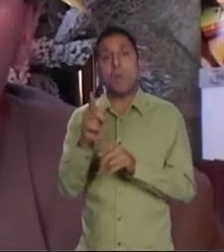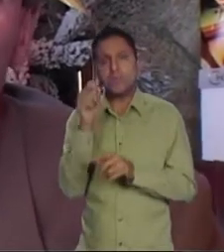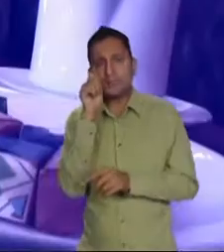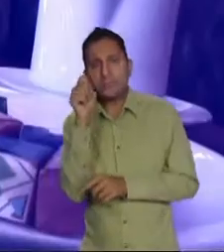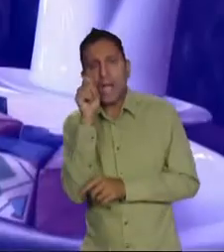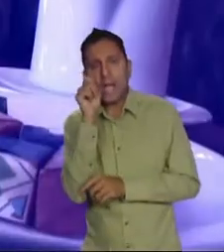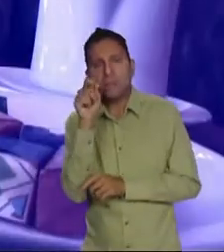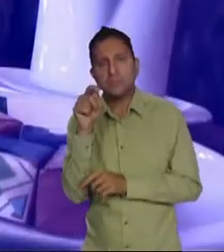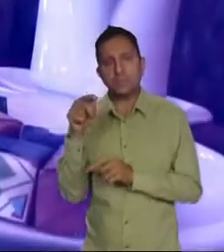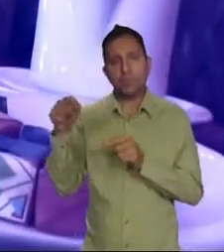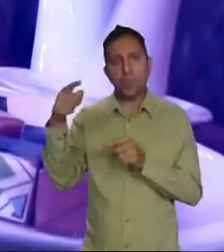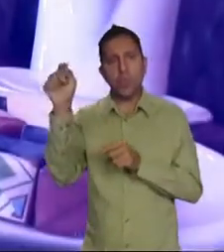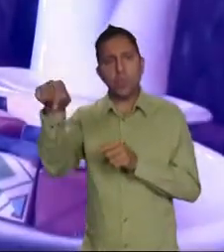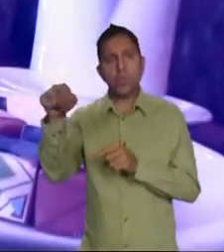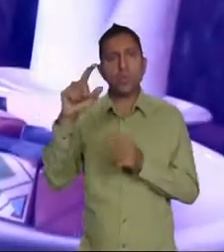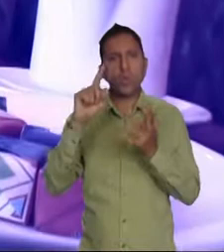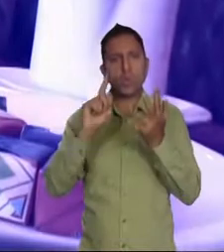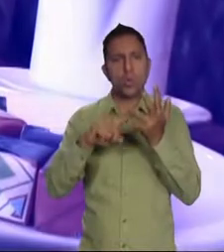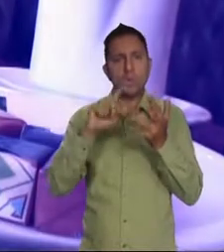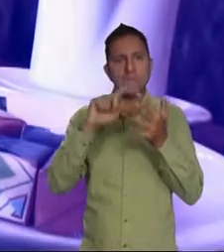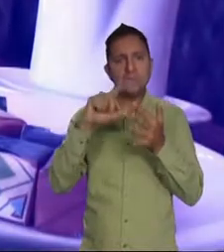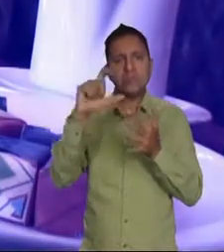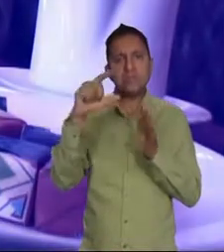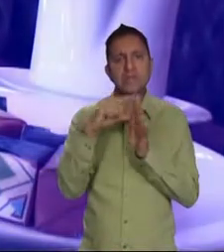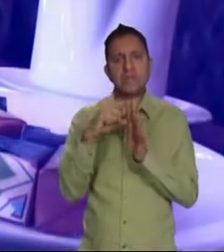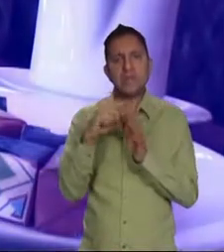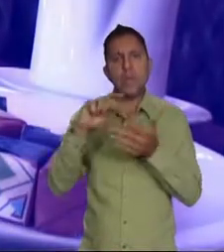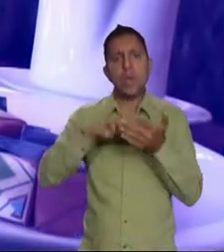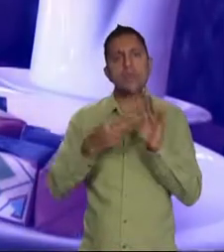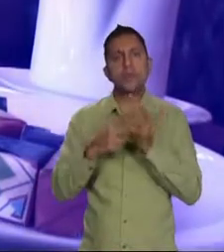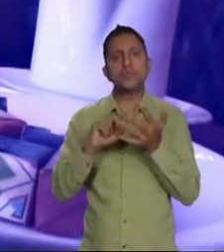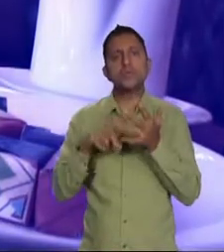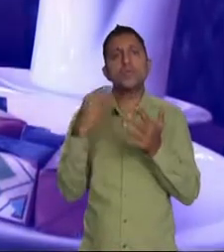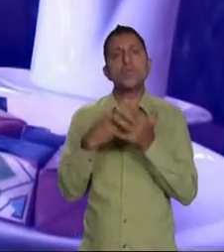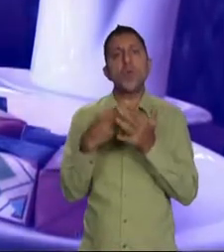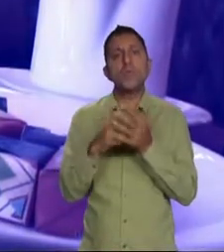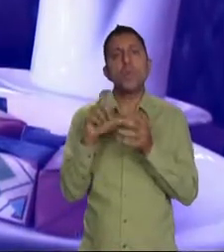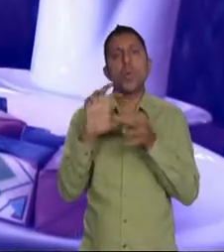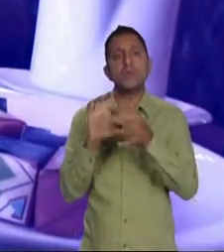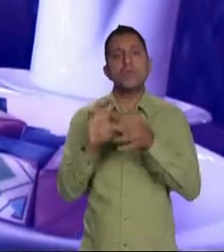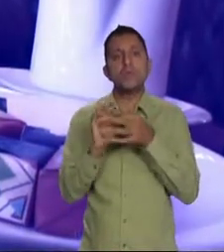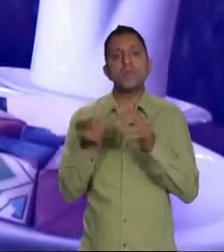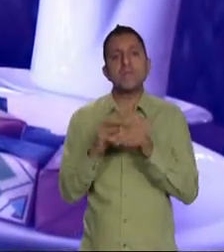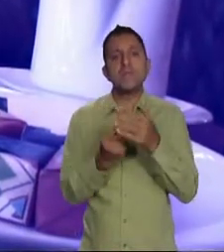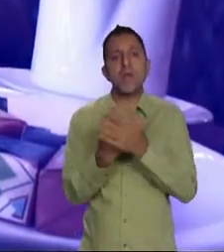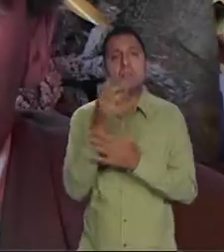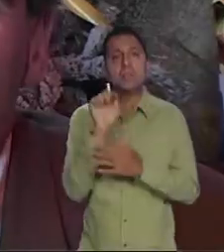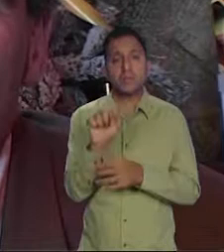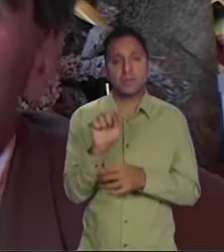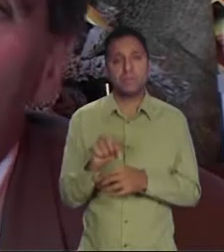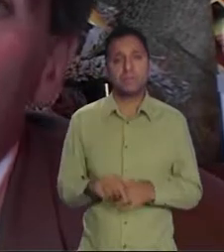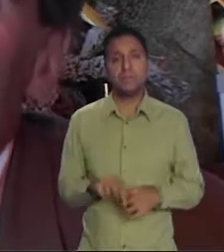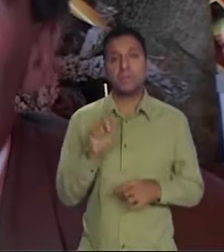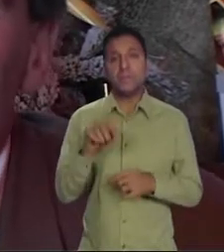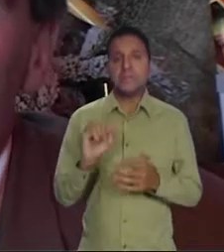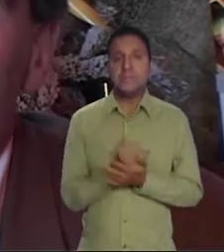Cooperation and Development. And unfortunately he fell into the temptation of inventing an informer, inventing